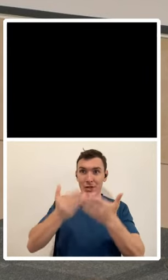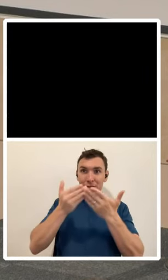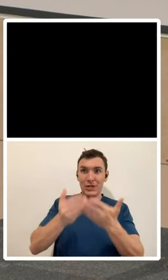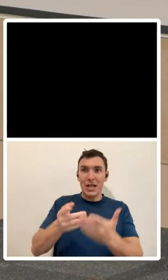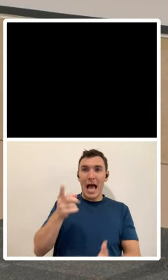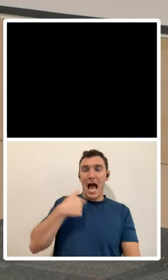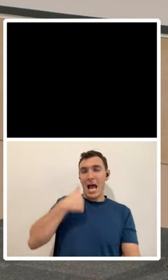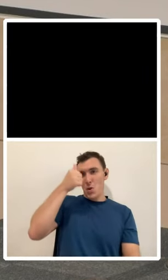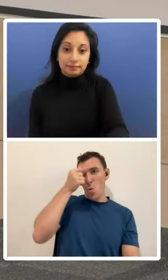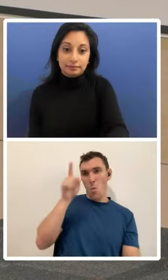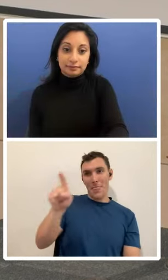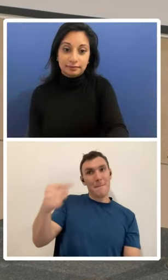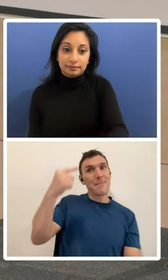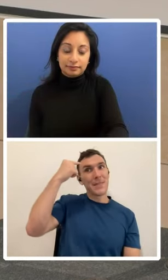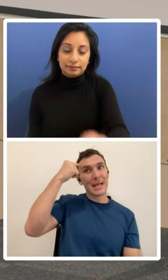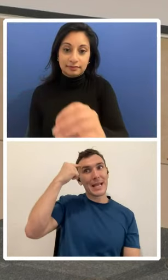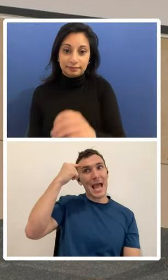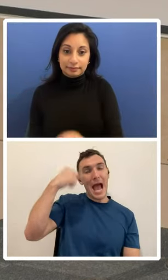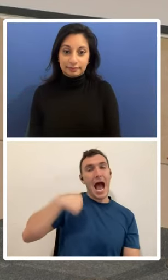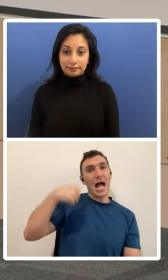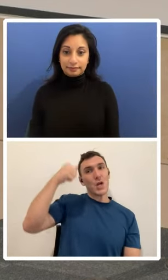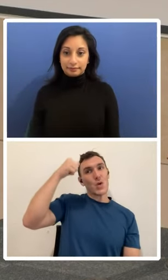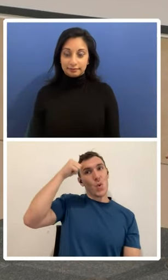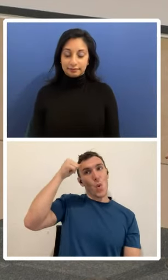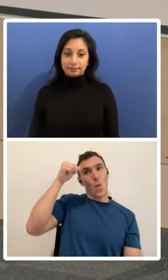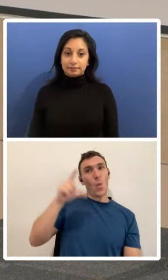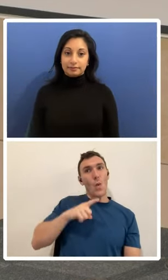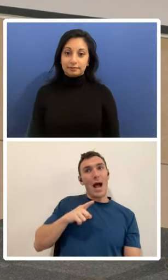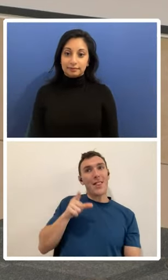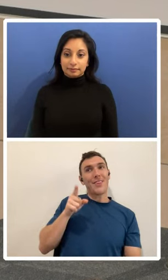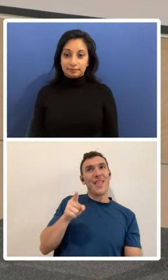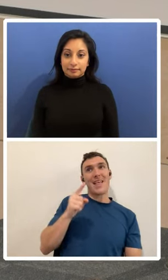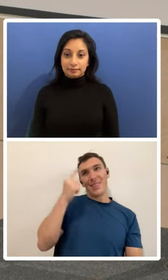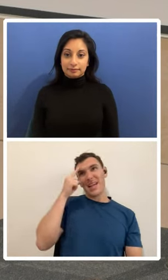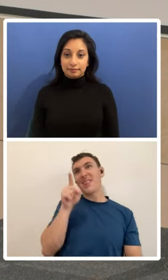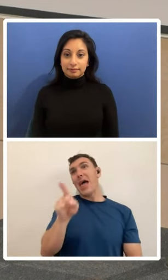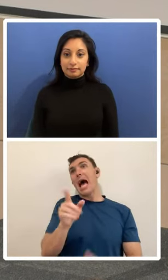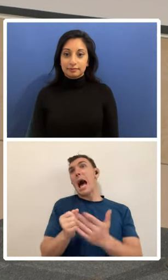what they're going to predict, and you know exactly what they're missing, it was that that gave me the confidence to sort of